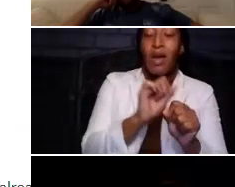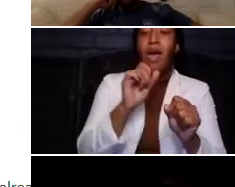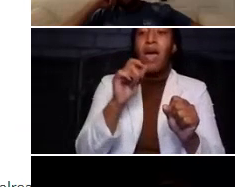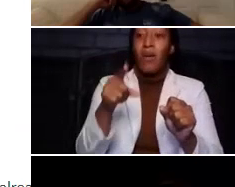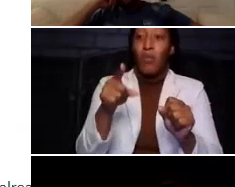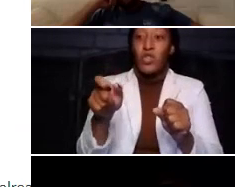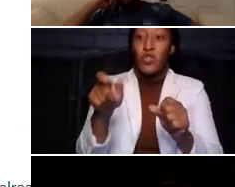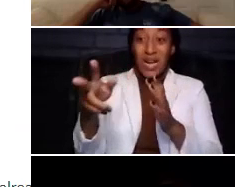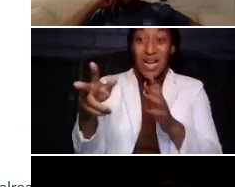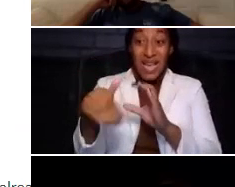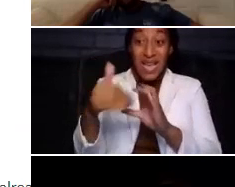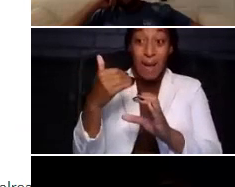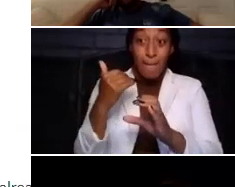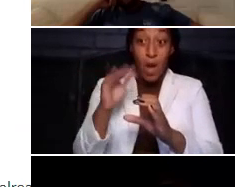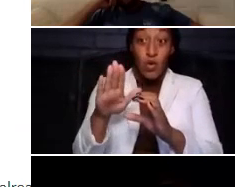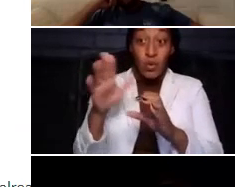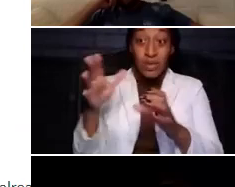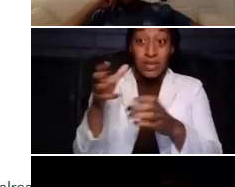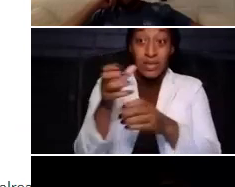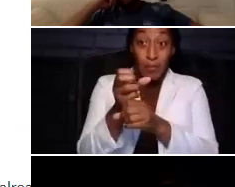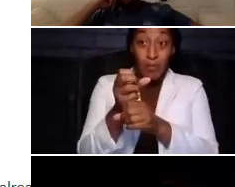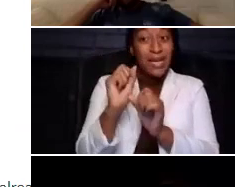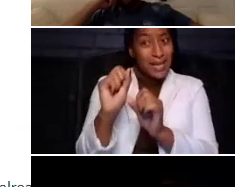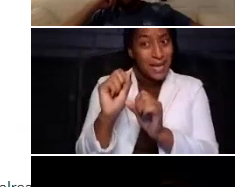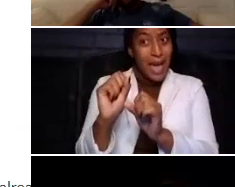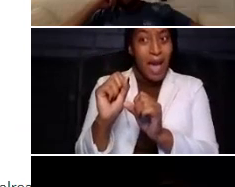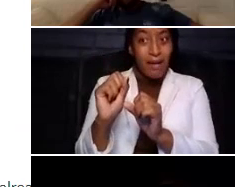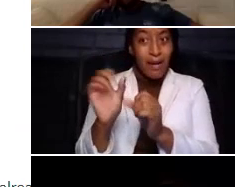article, or you can, you know, like